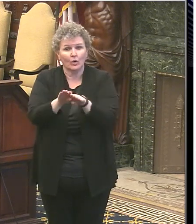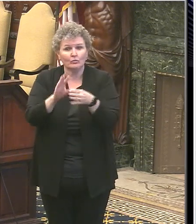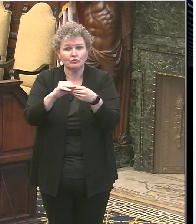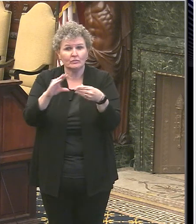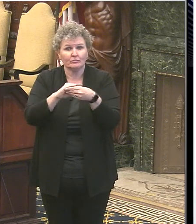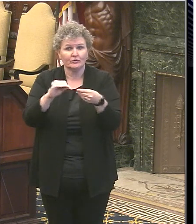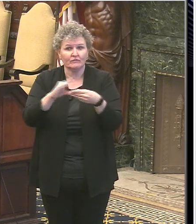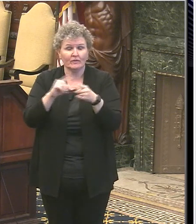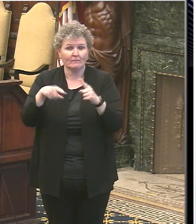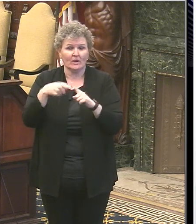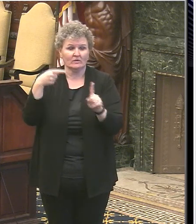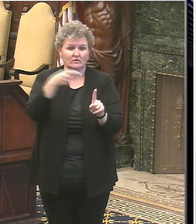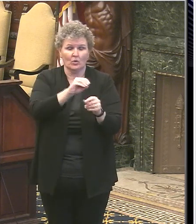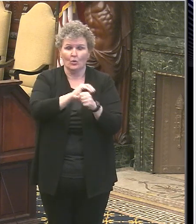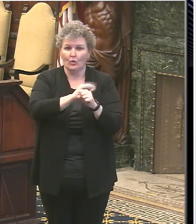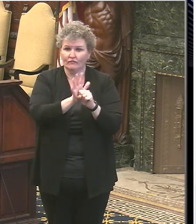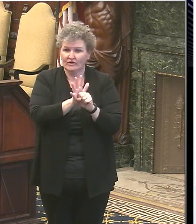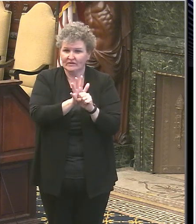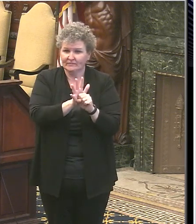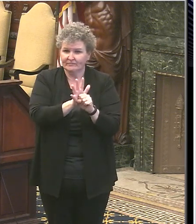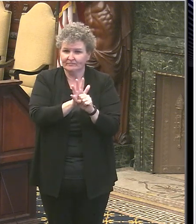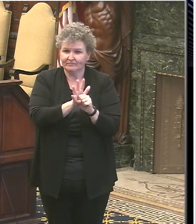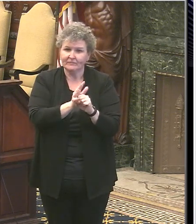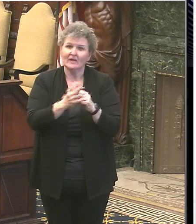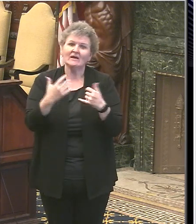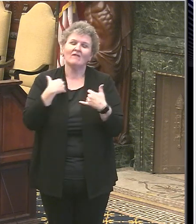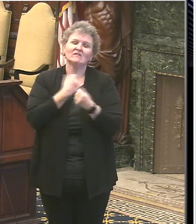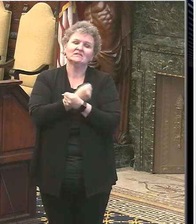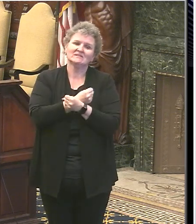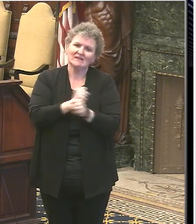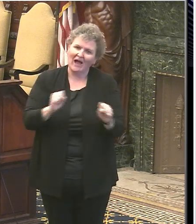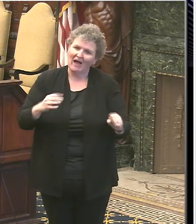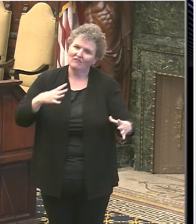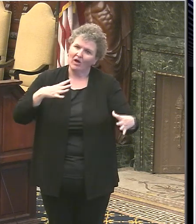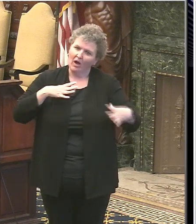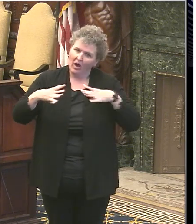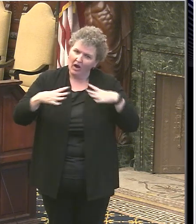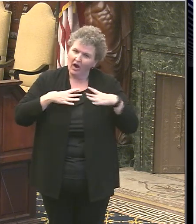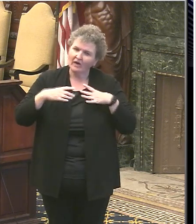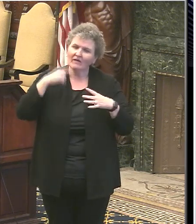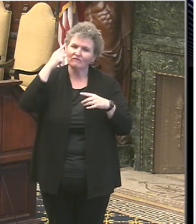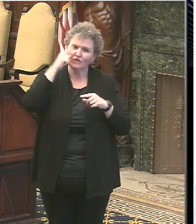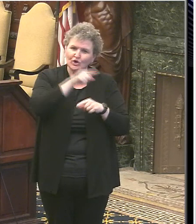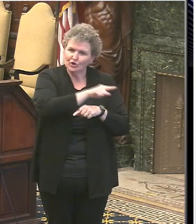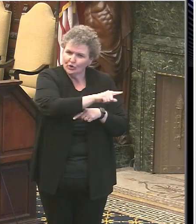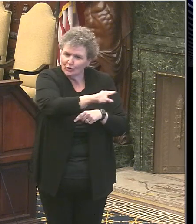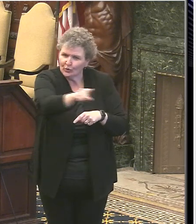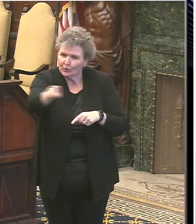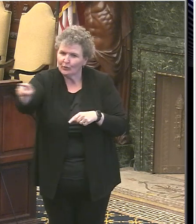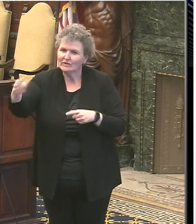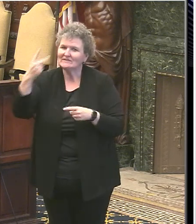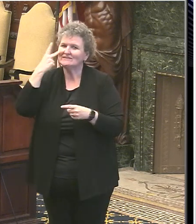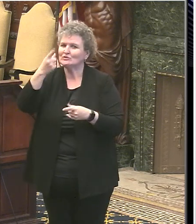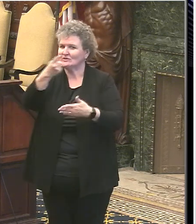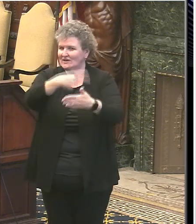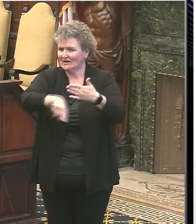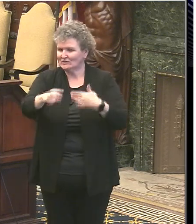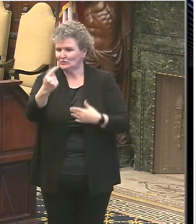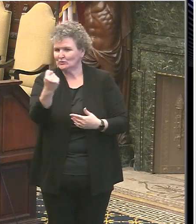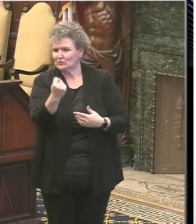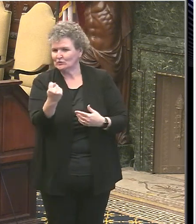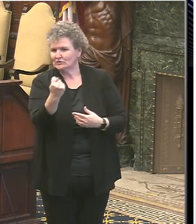COVID briefing. Have a safe holiday, and we will resume next Tuesday